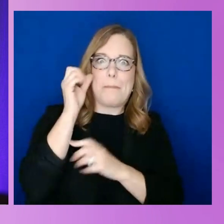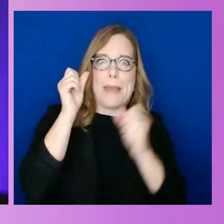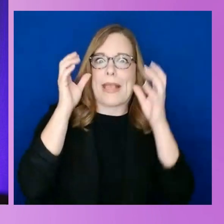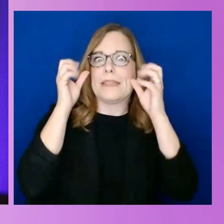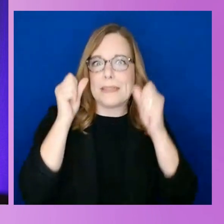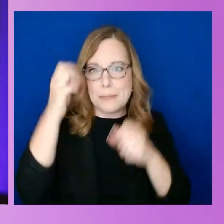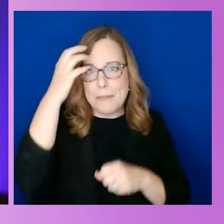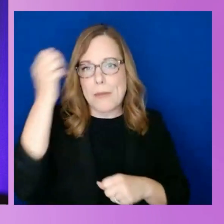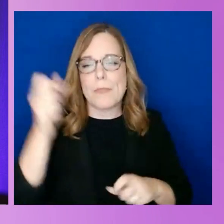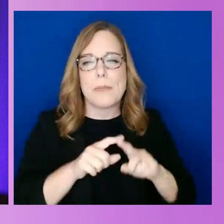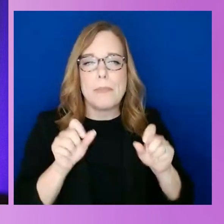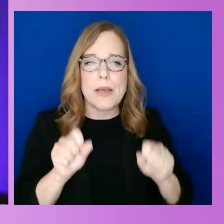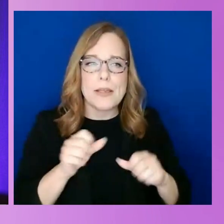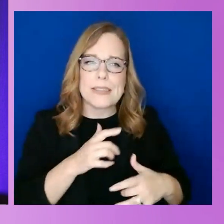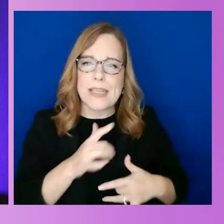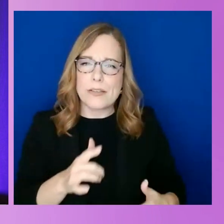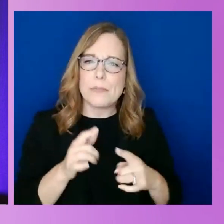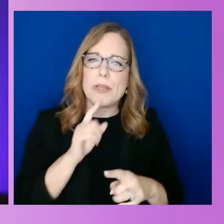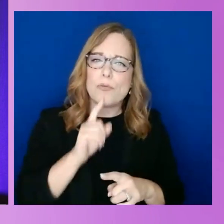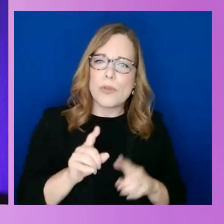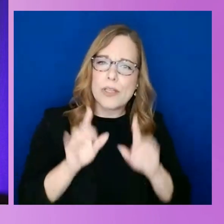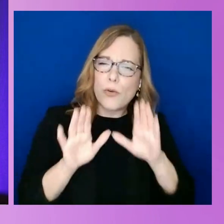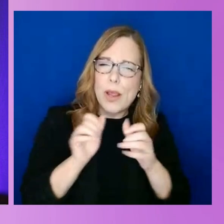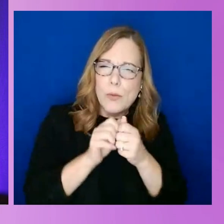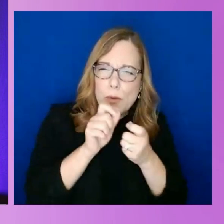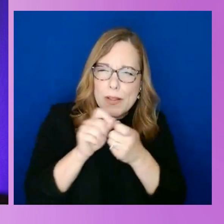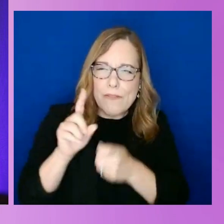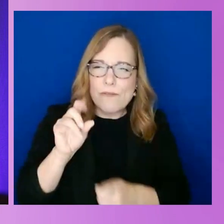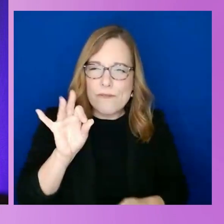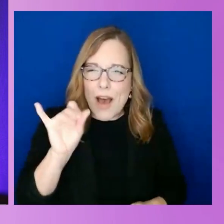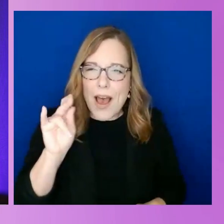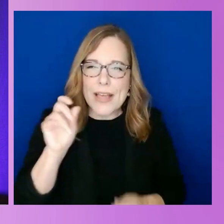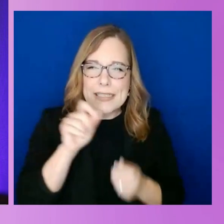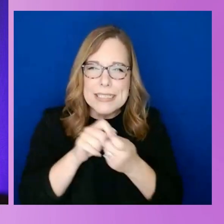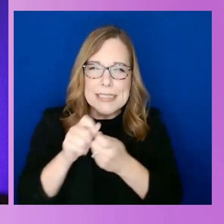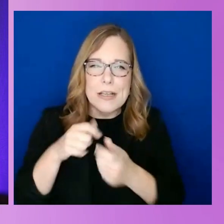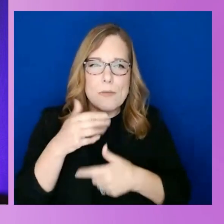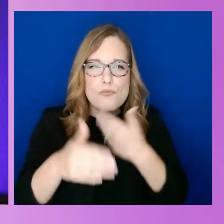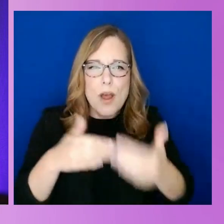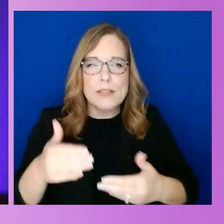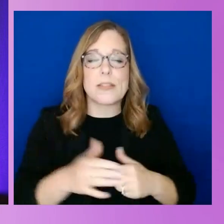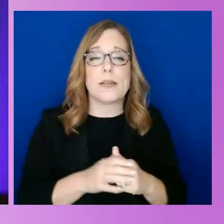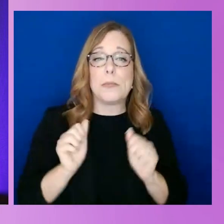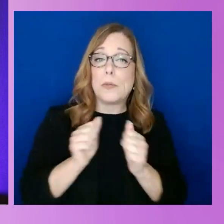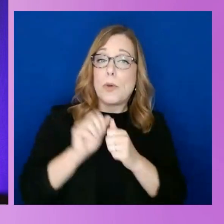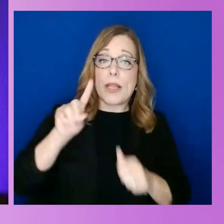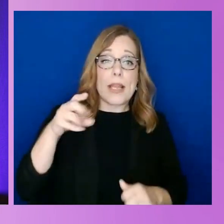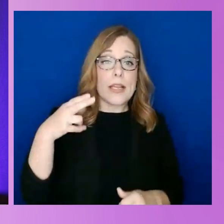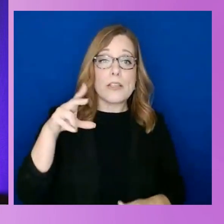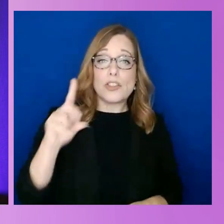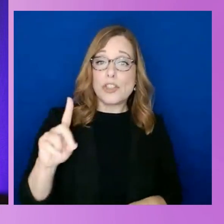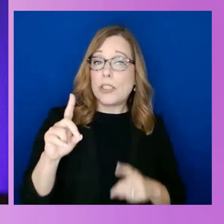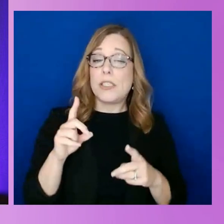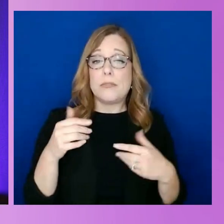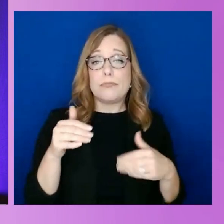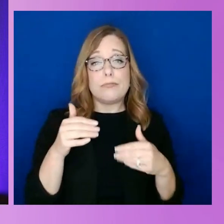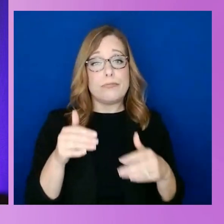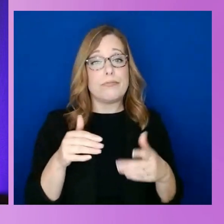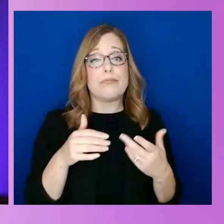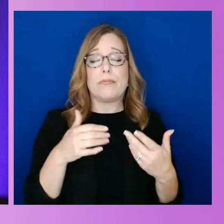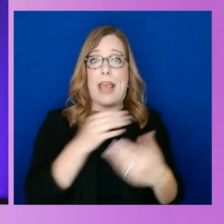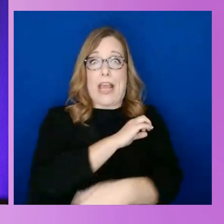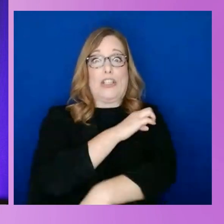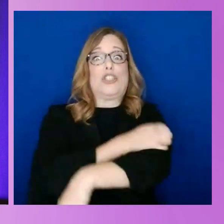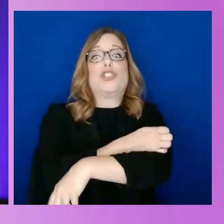visual abilities and creativity. The bottom line is that because neurodivergent employees are wired differently